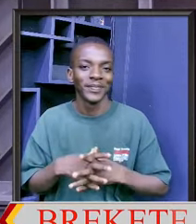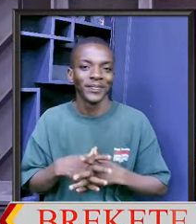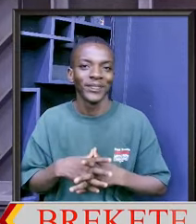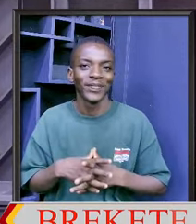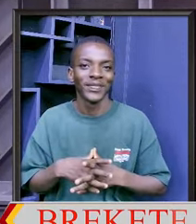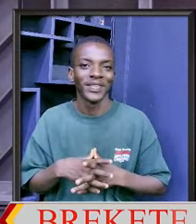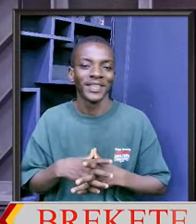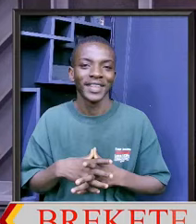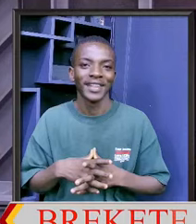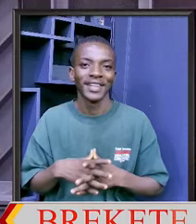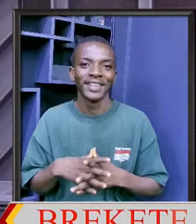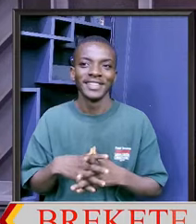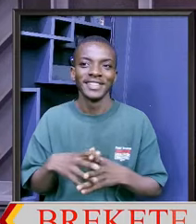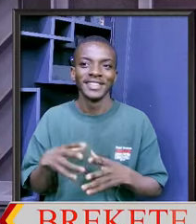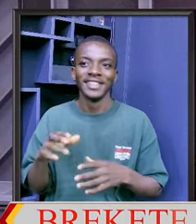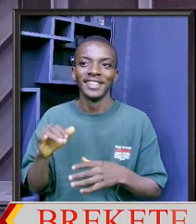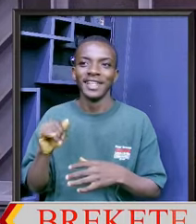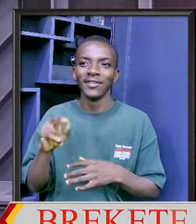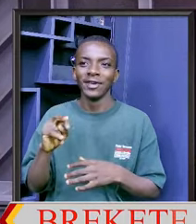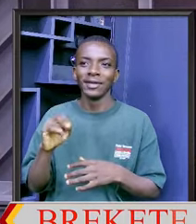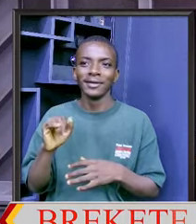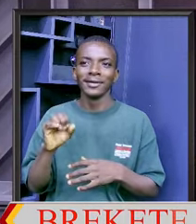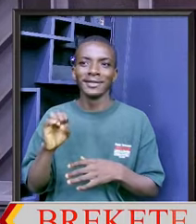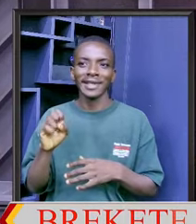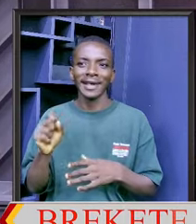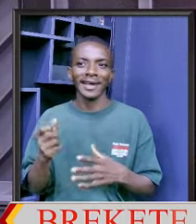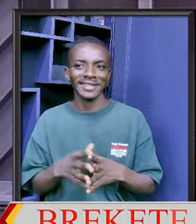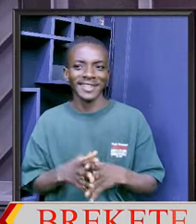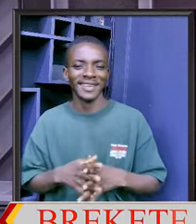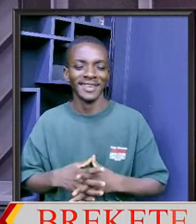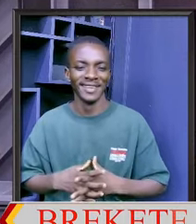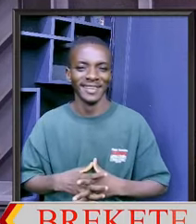Livinus, wait. Livinus.